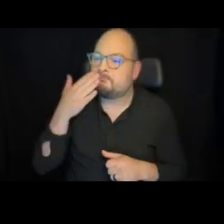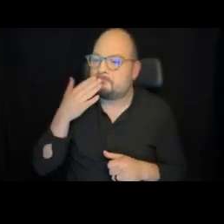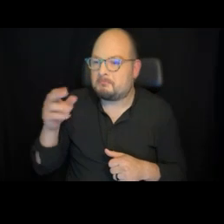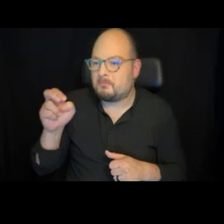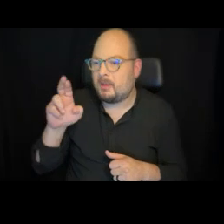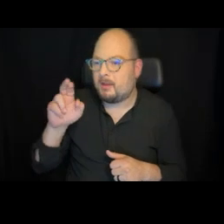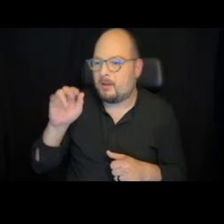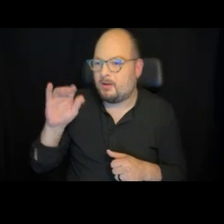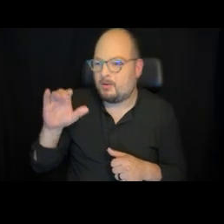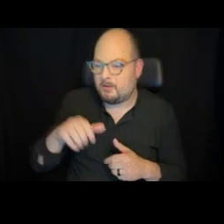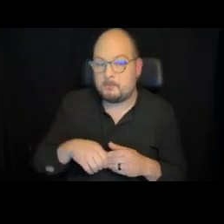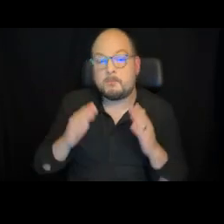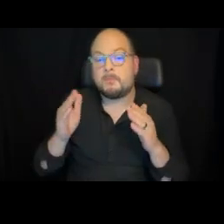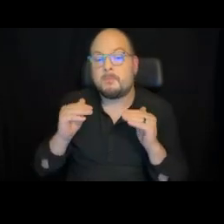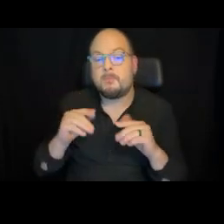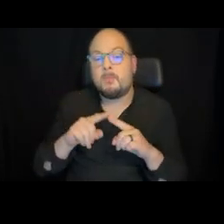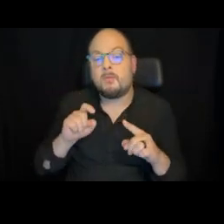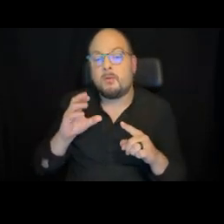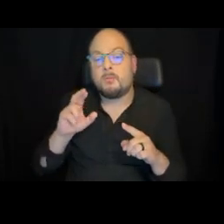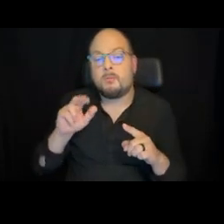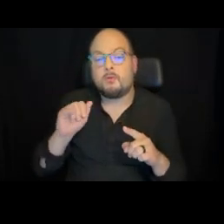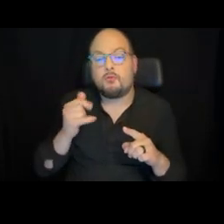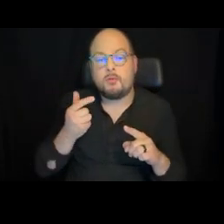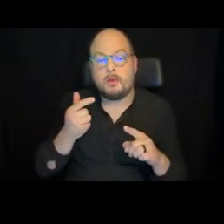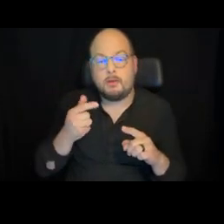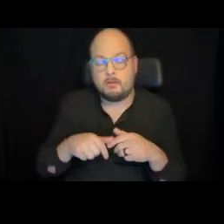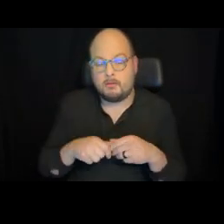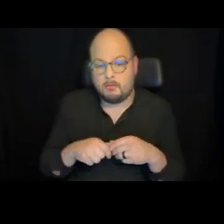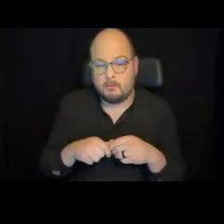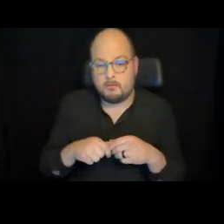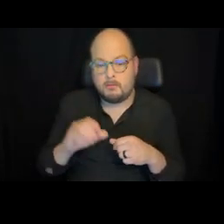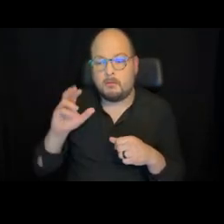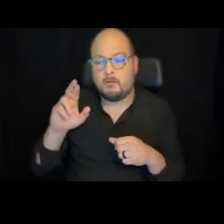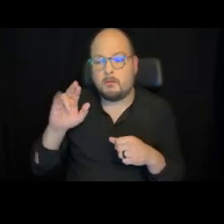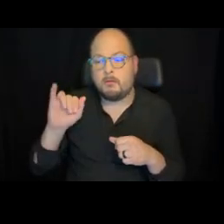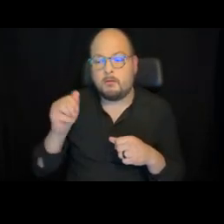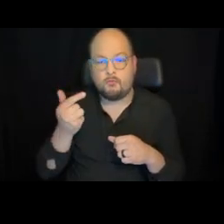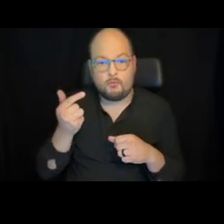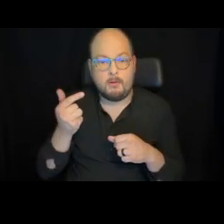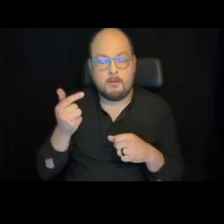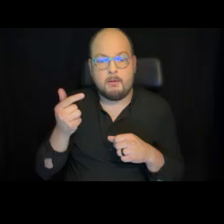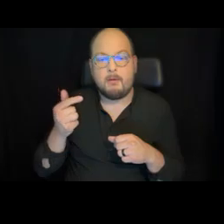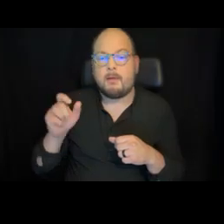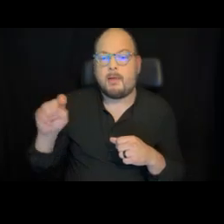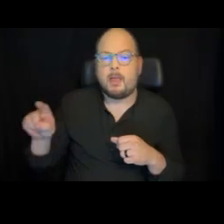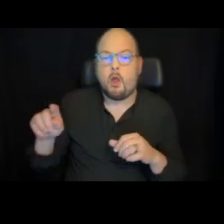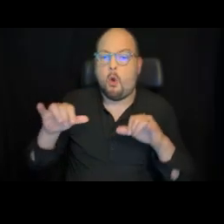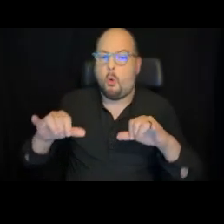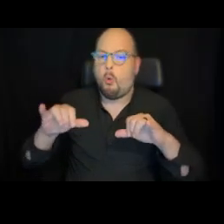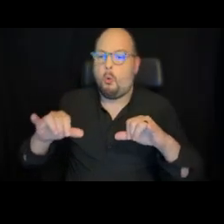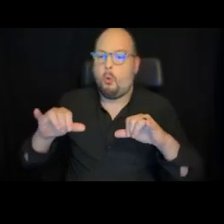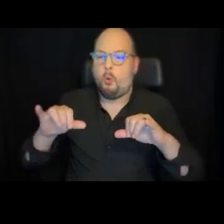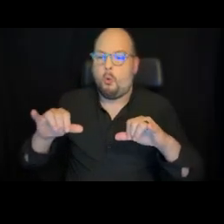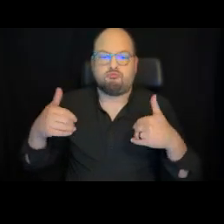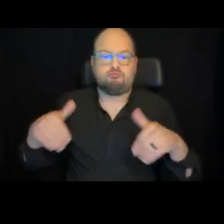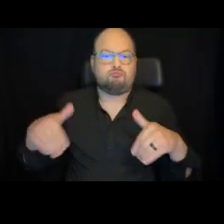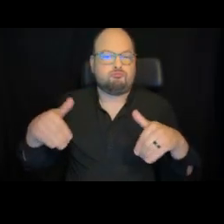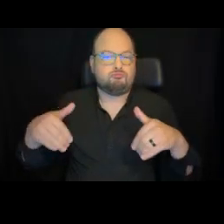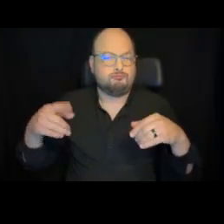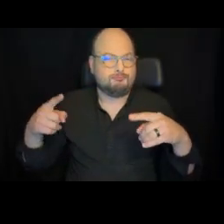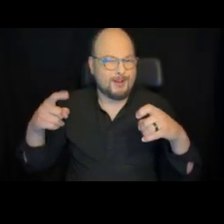next question comes from Craig, and the question is, oh, this is a very involved